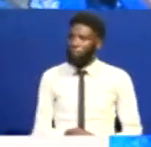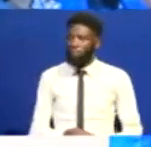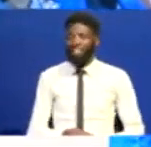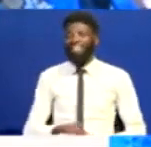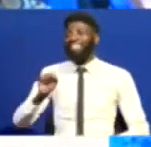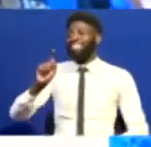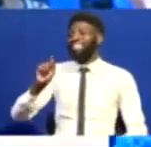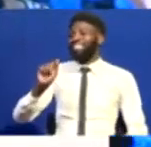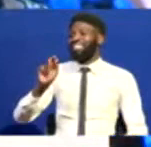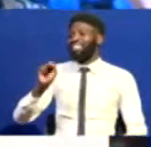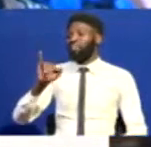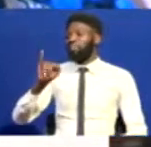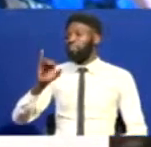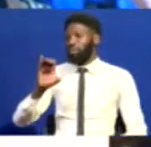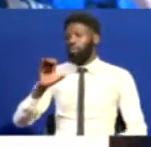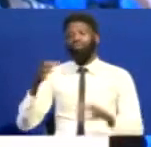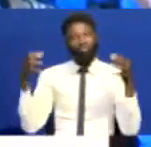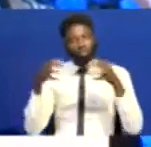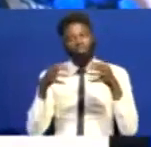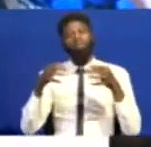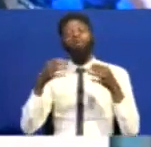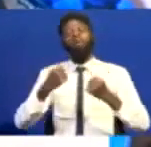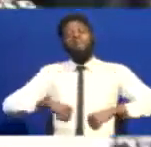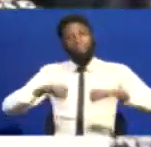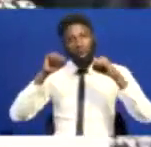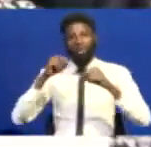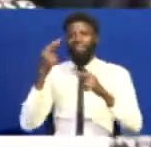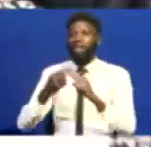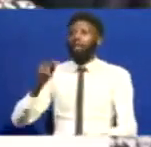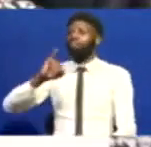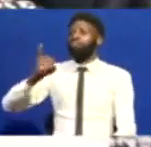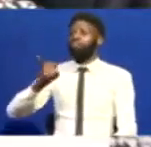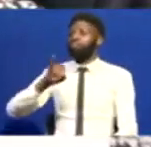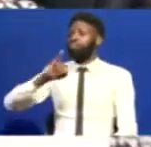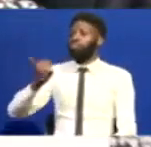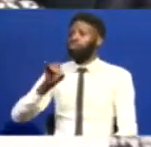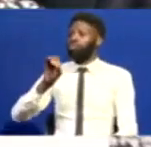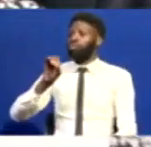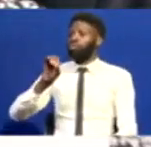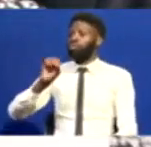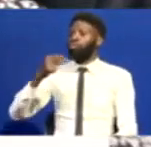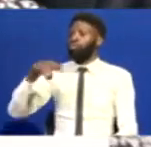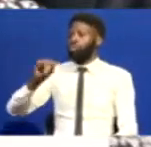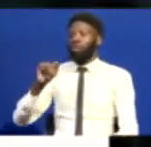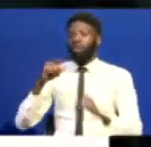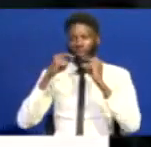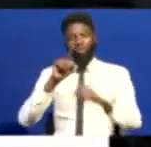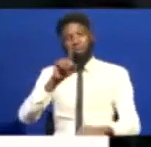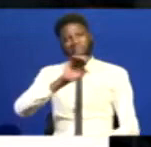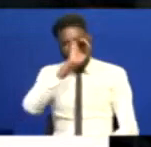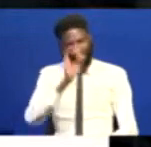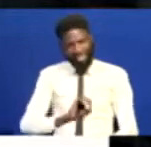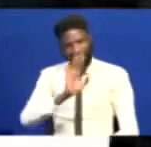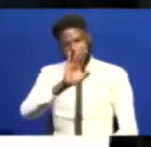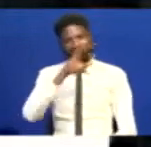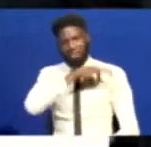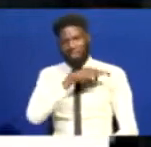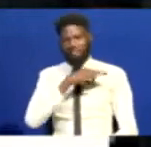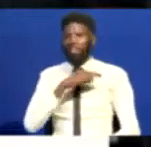Stanbic Group CEO Joshua Oigara father says 1% of its earning is going towards financing